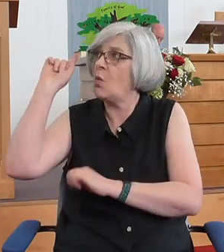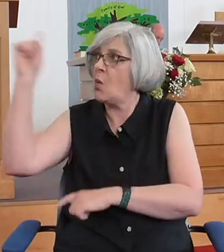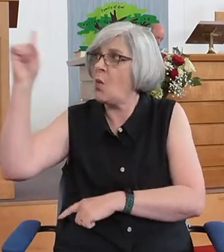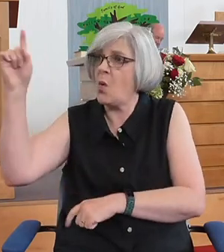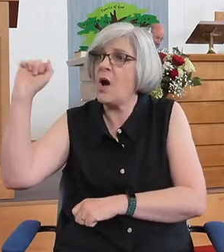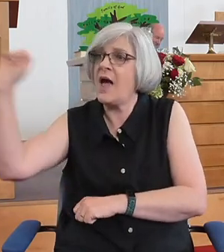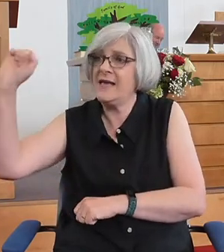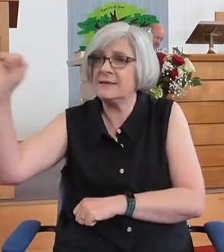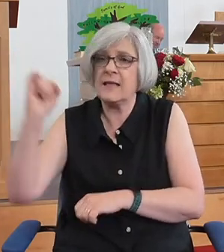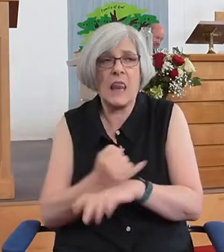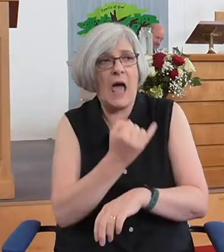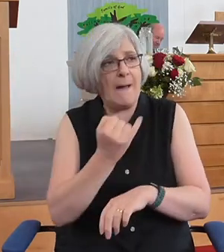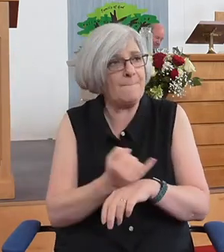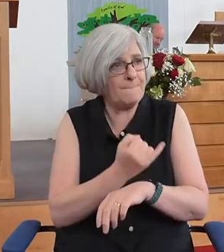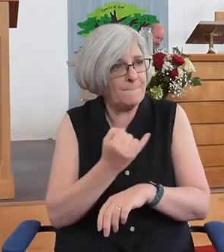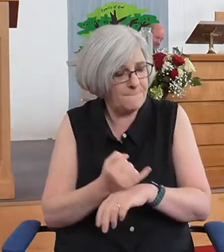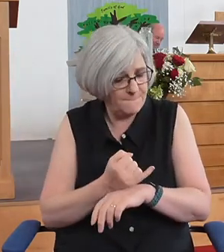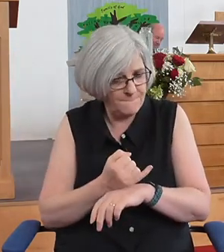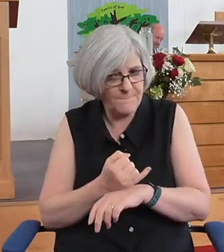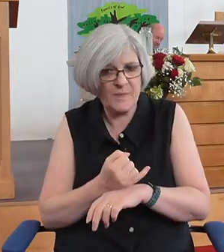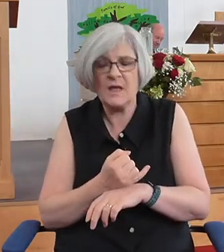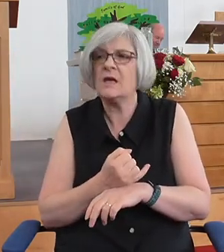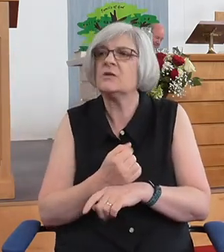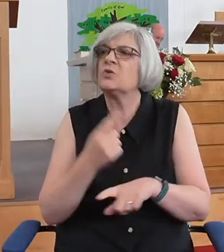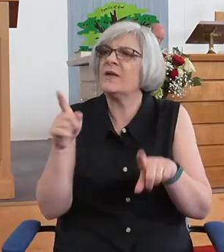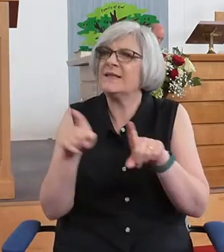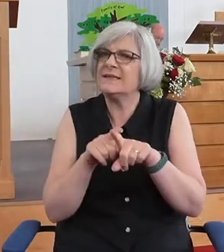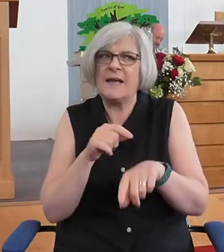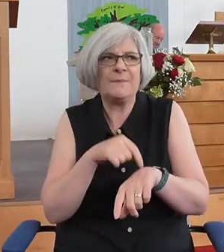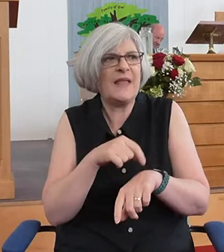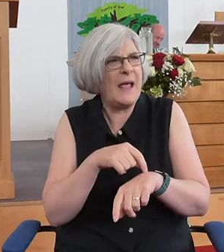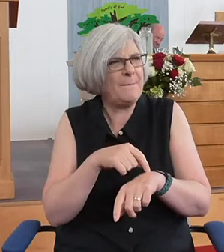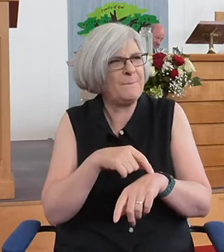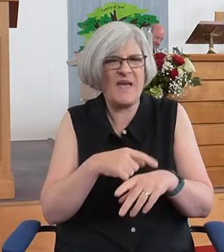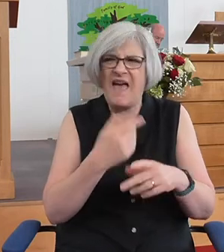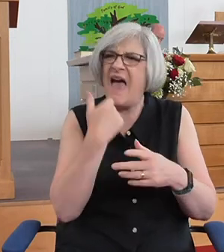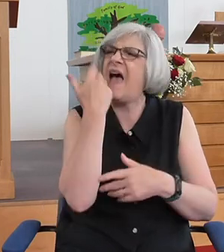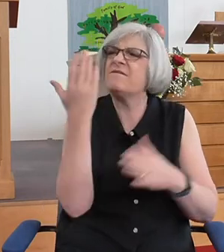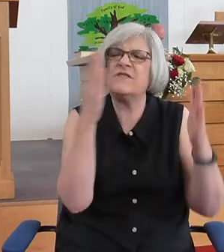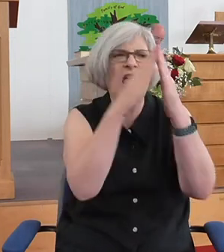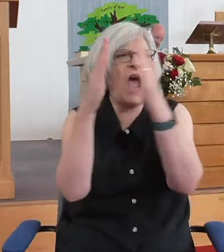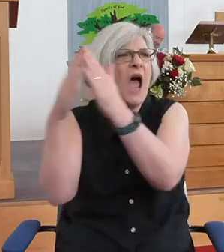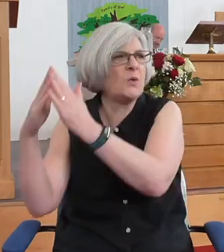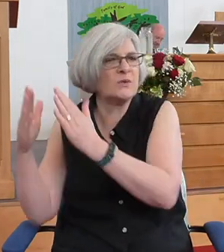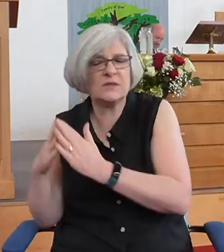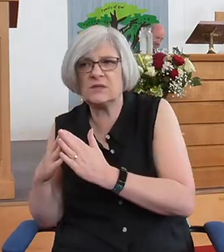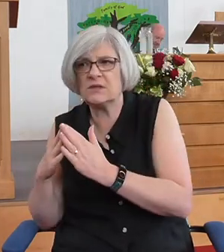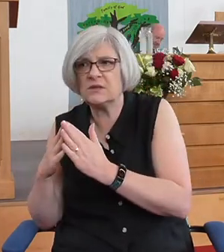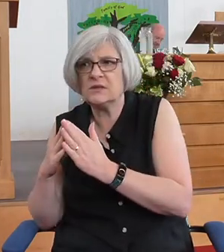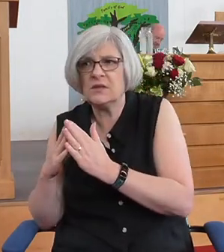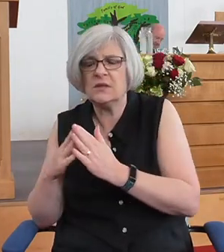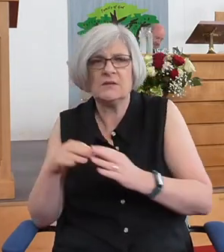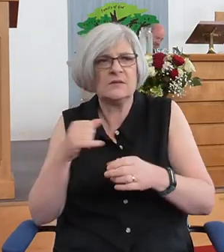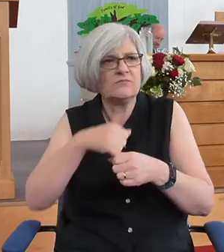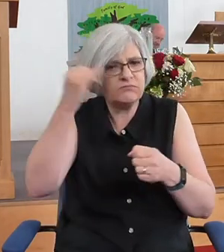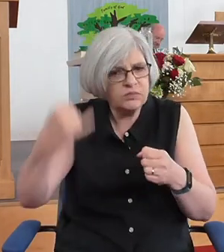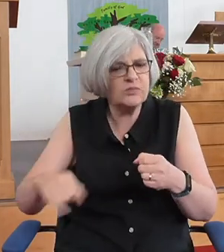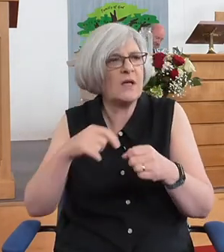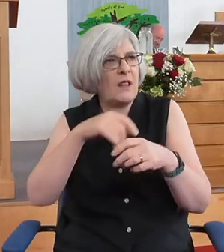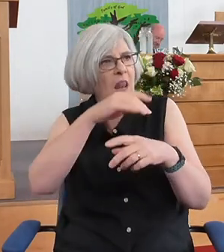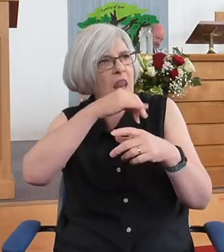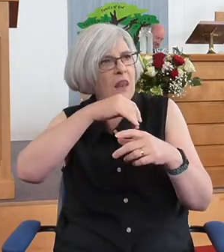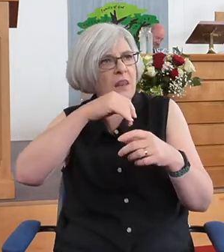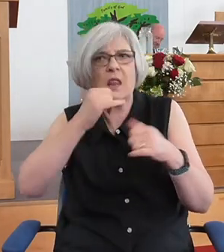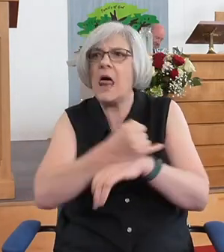Passover lambs were crucified in every single household. God gave something he had